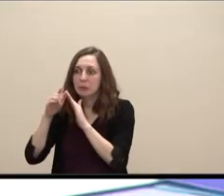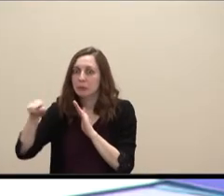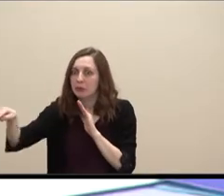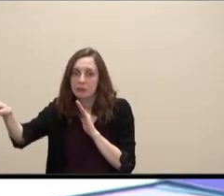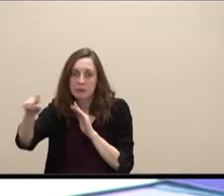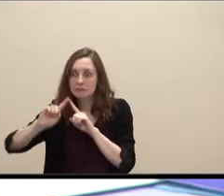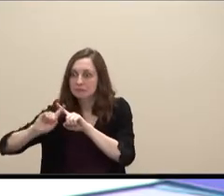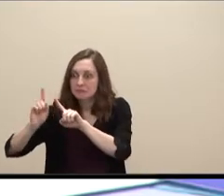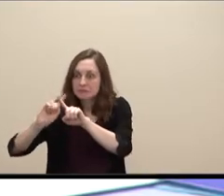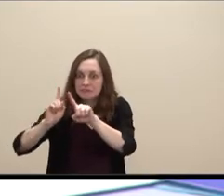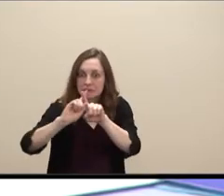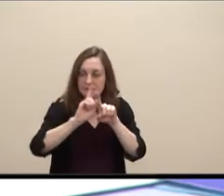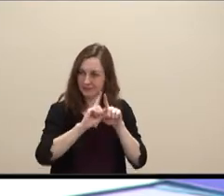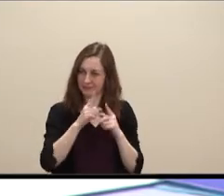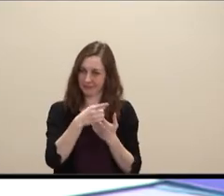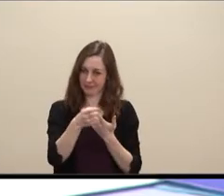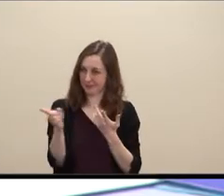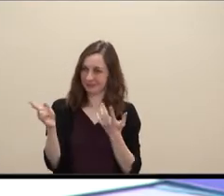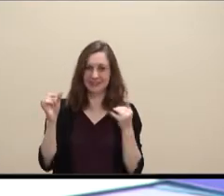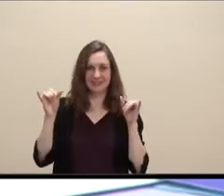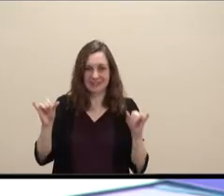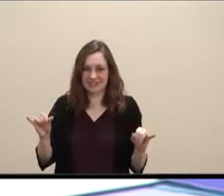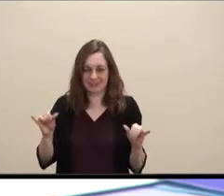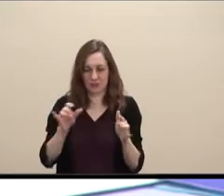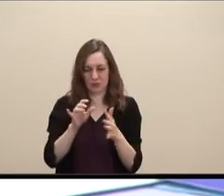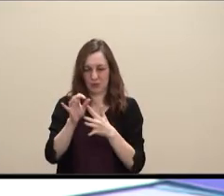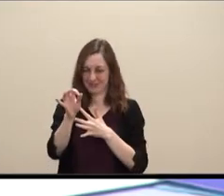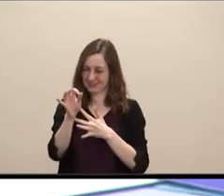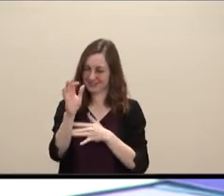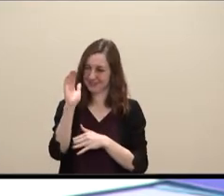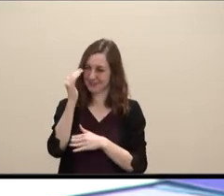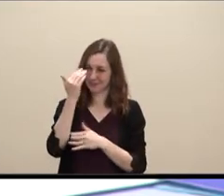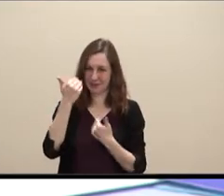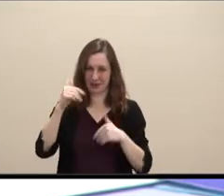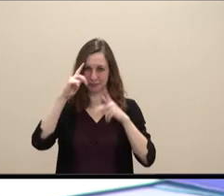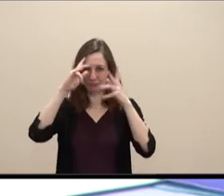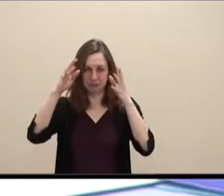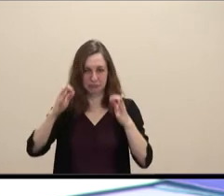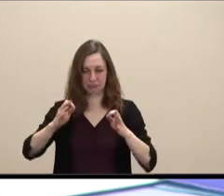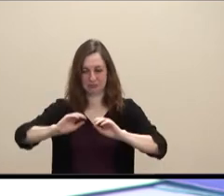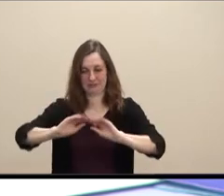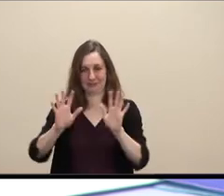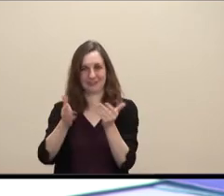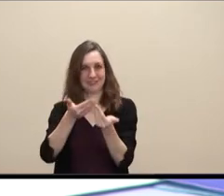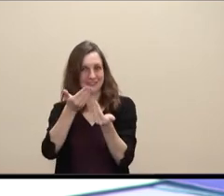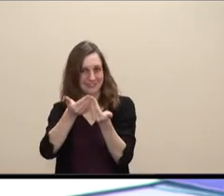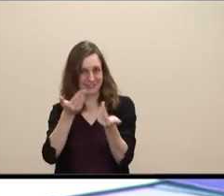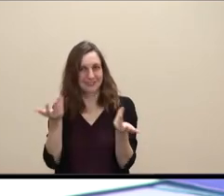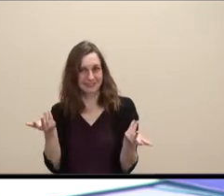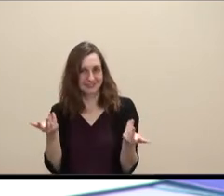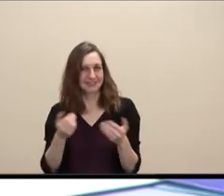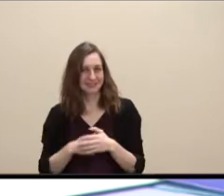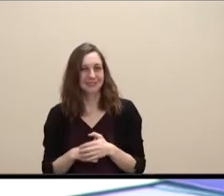we're, like Alan said, the choice seems so clear and